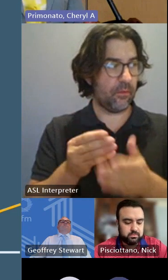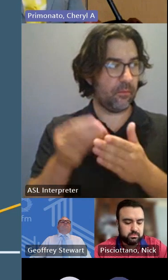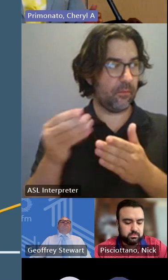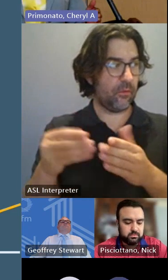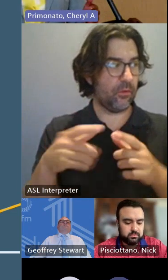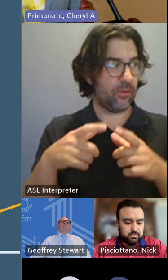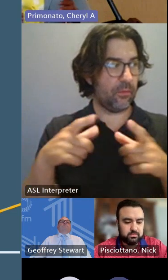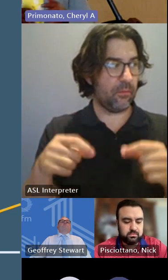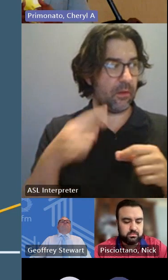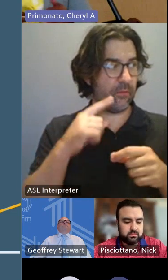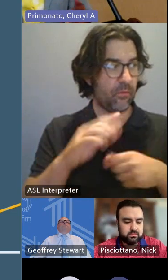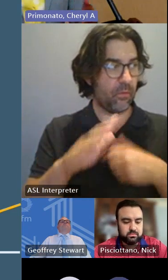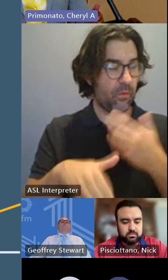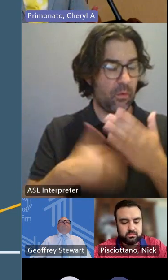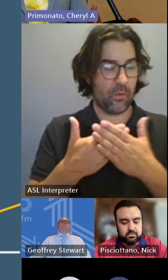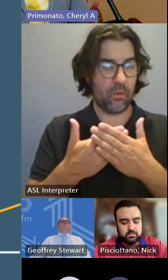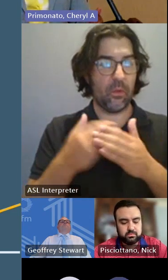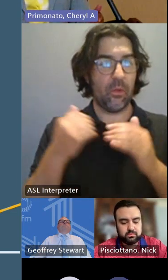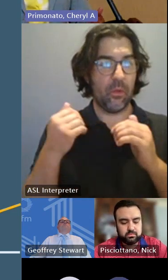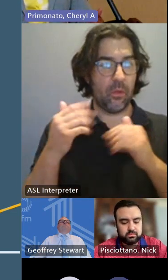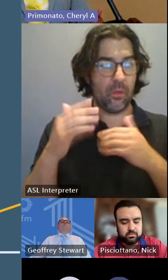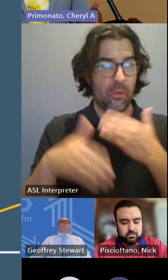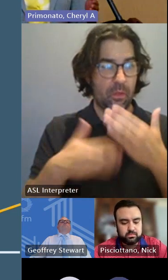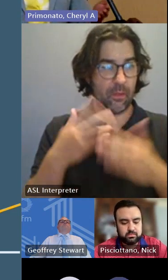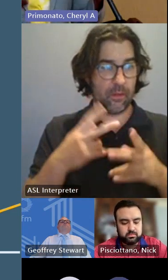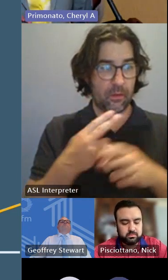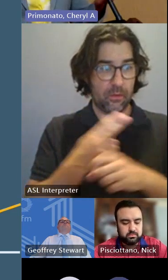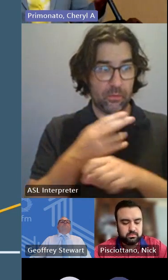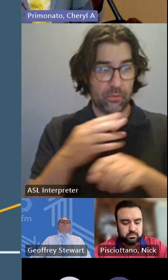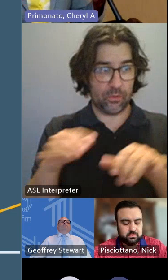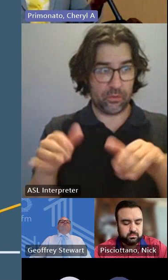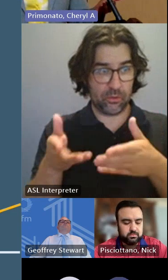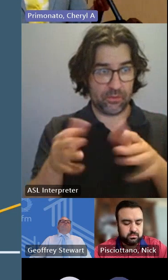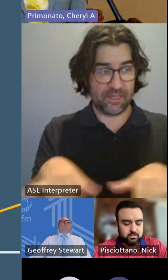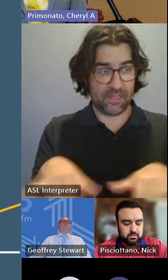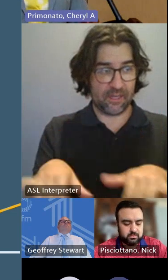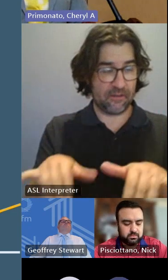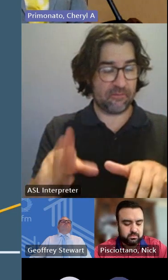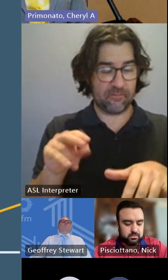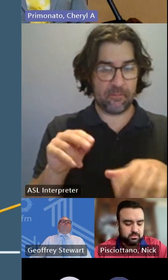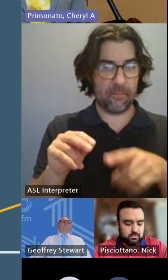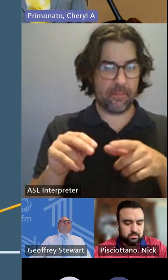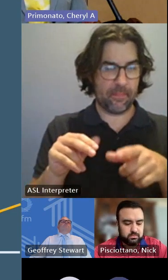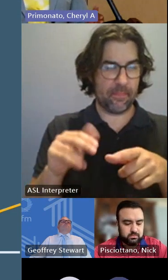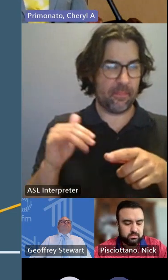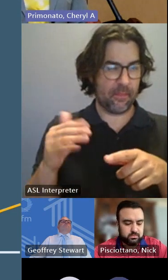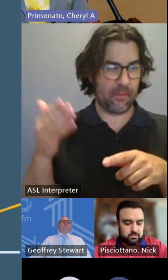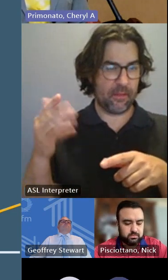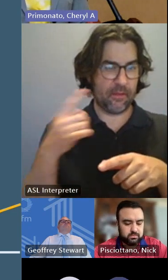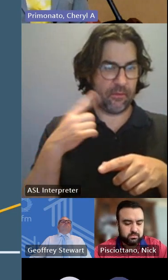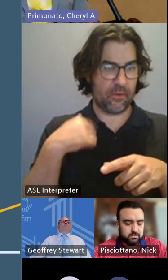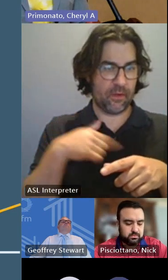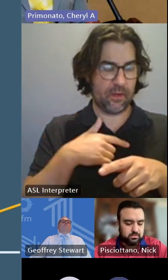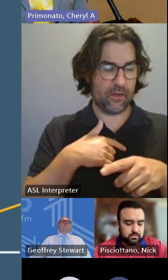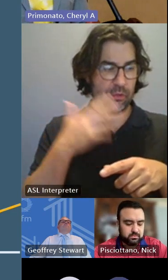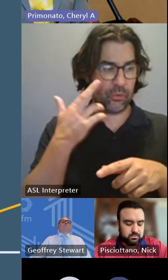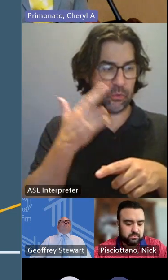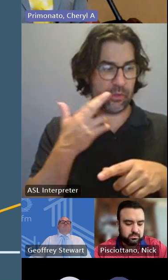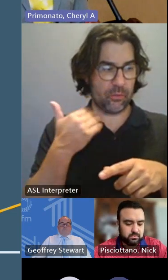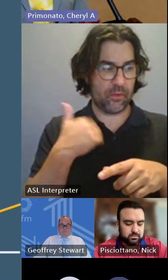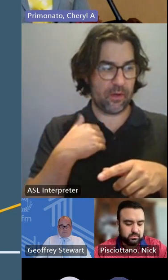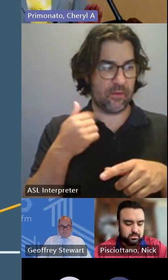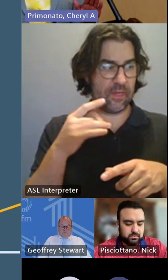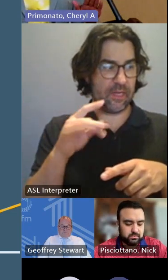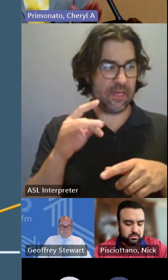for everyone, everyone doesn't necessarily use the service, so there's a give and a take there for us. The reason that we have the